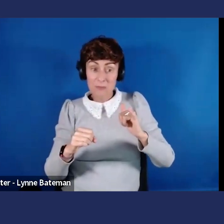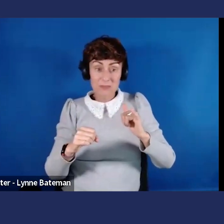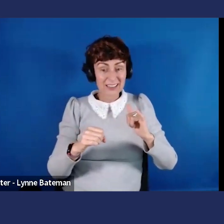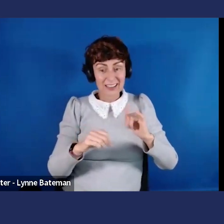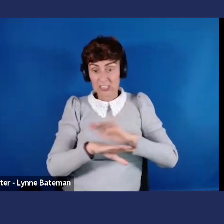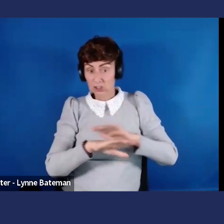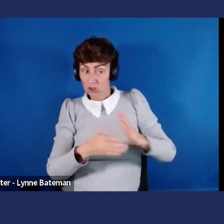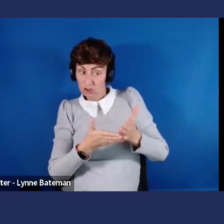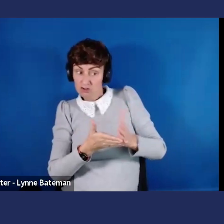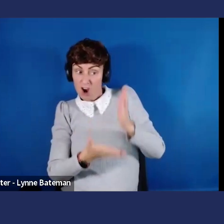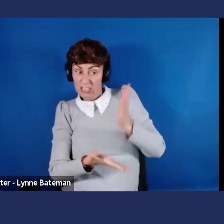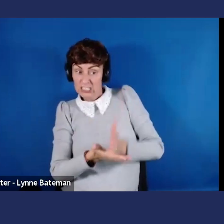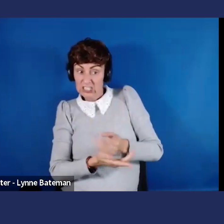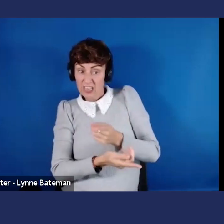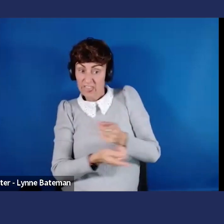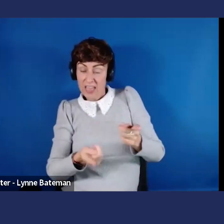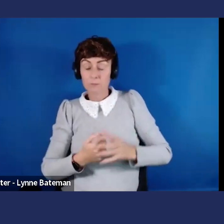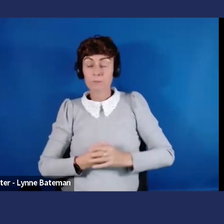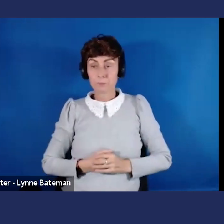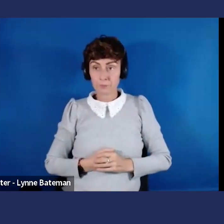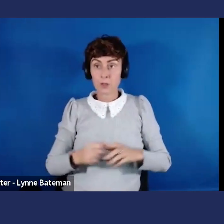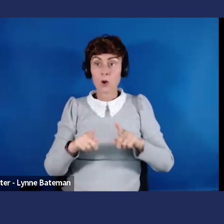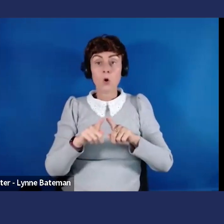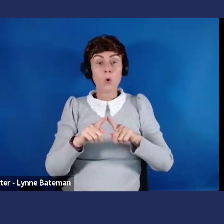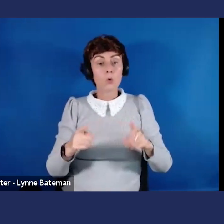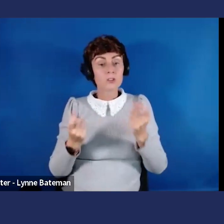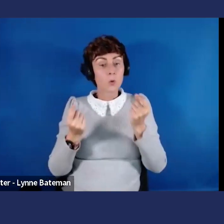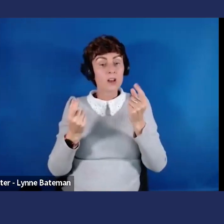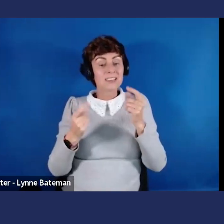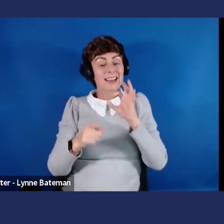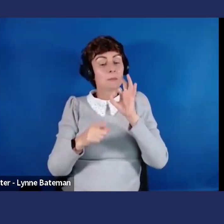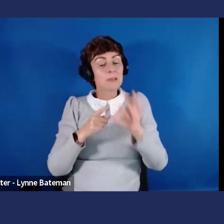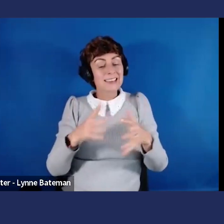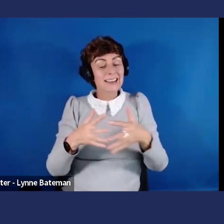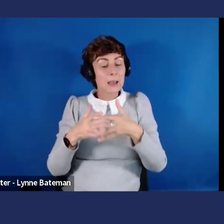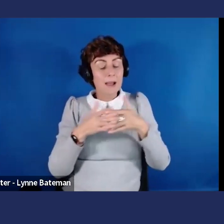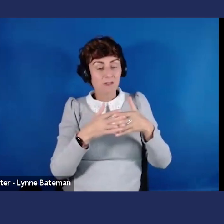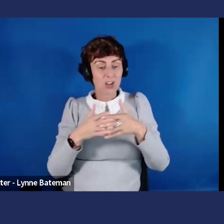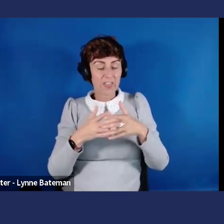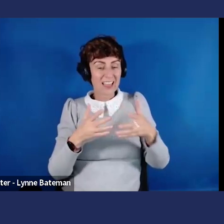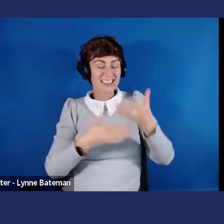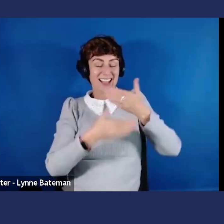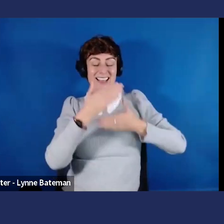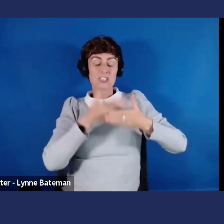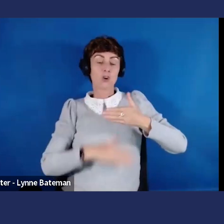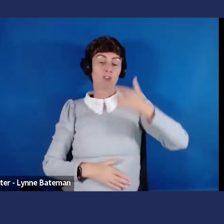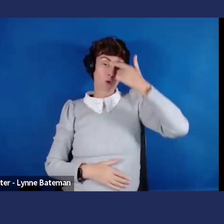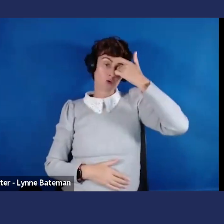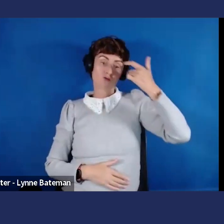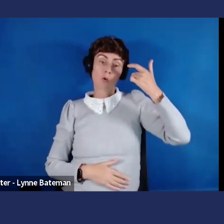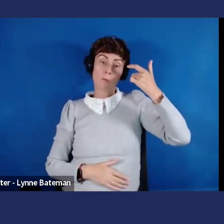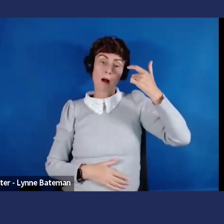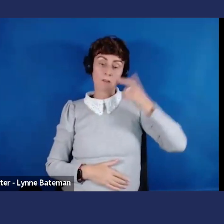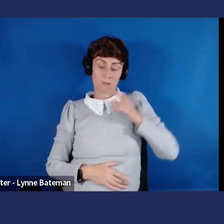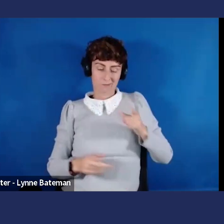distrust. And there's also this understanding, particularly in the United States, around historical trauma, and this concept that